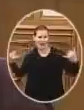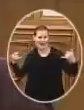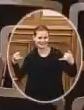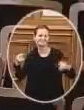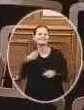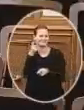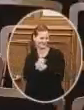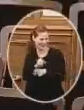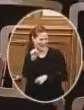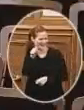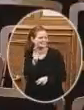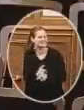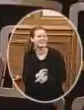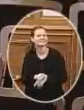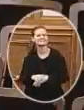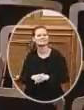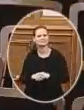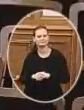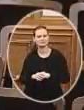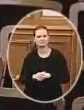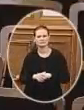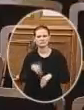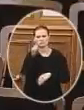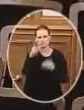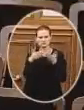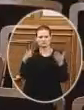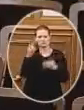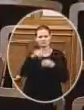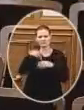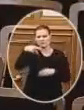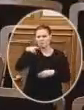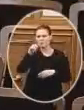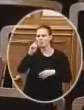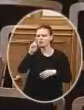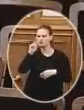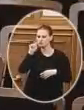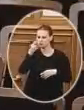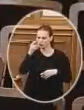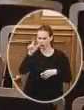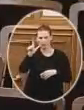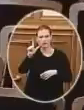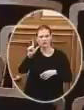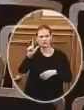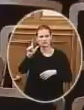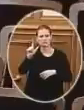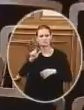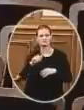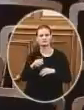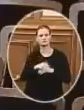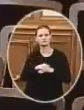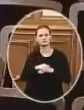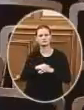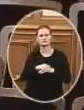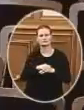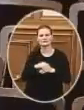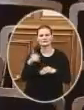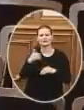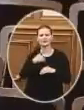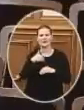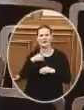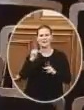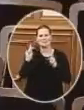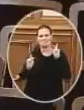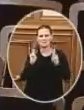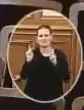event that they tried out in Portugal that looked really fun was people could actually sit on a simulated catamaran. And the catamaran was